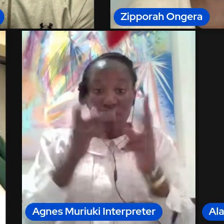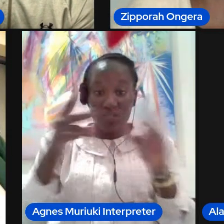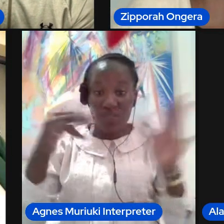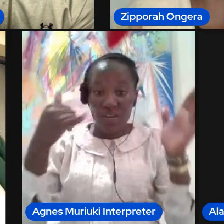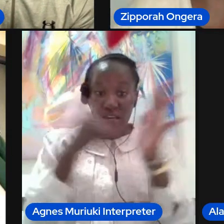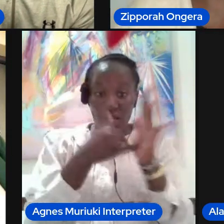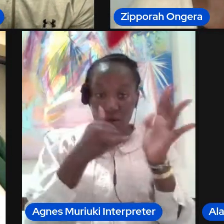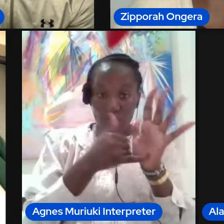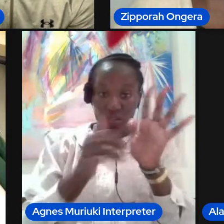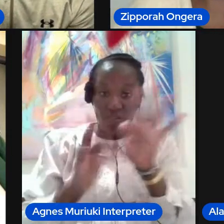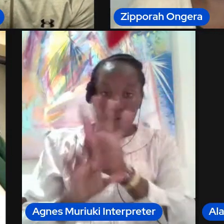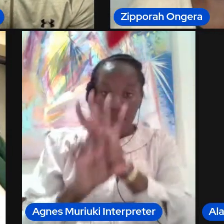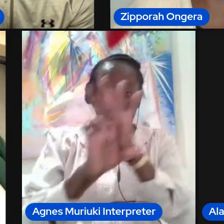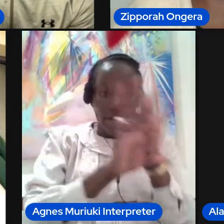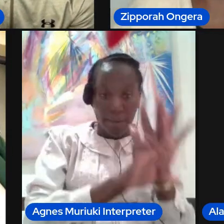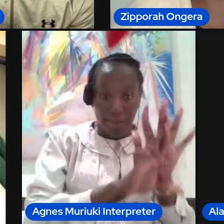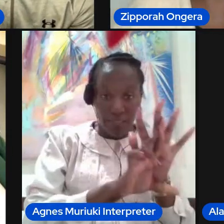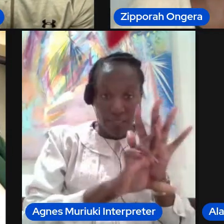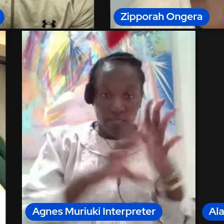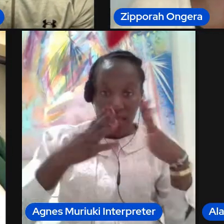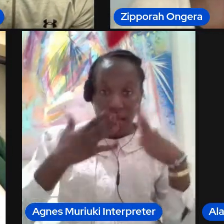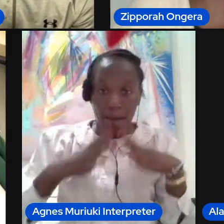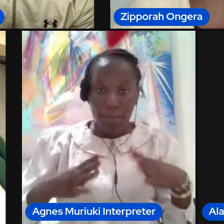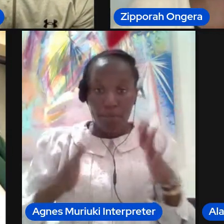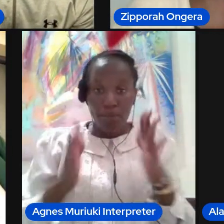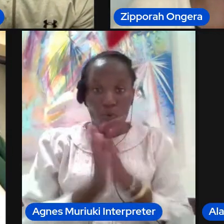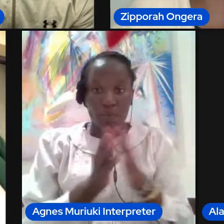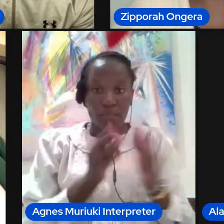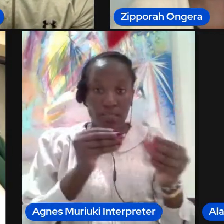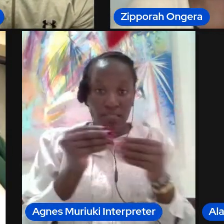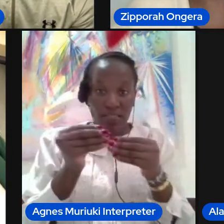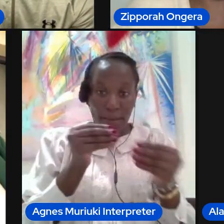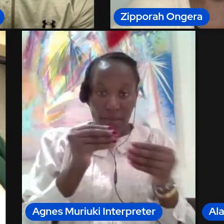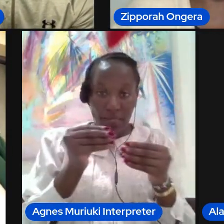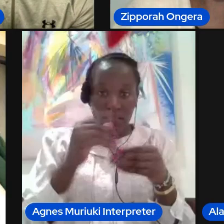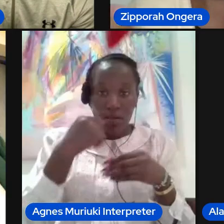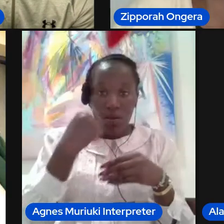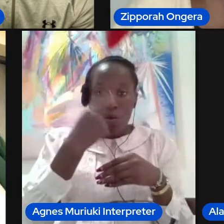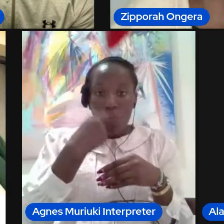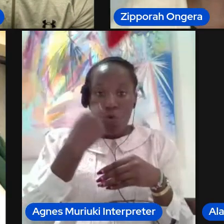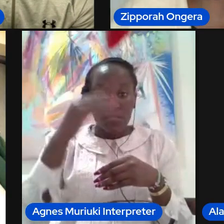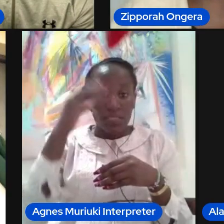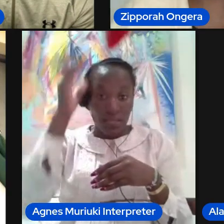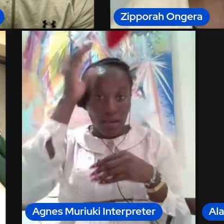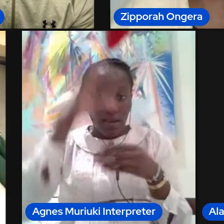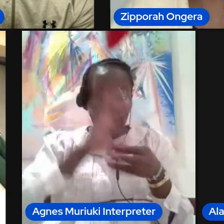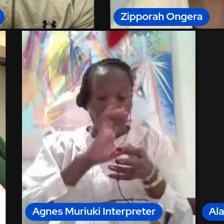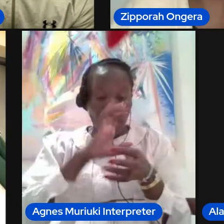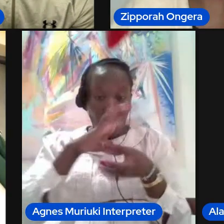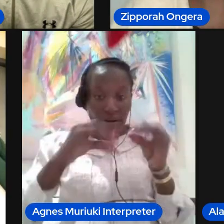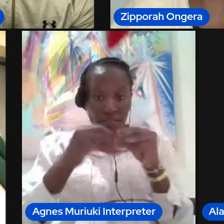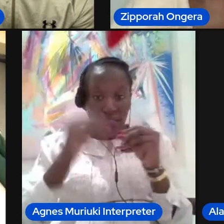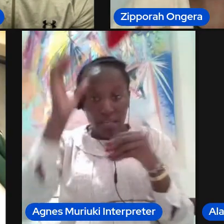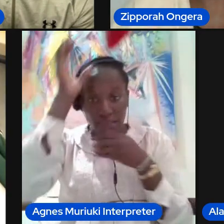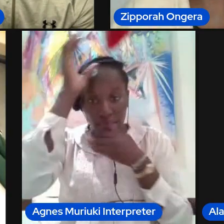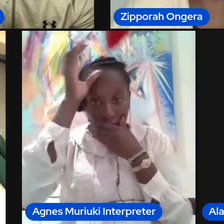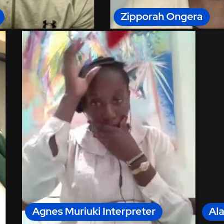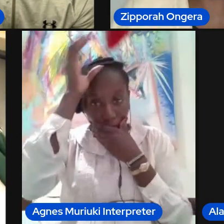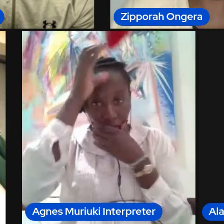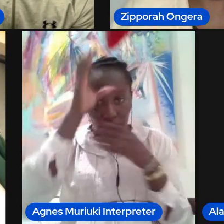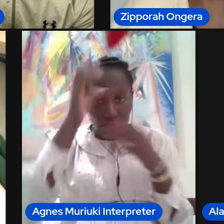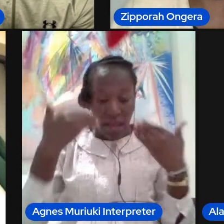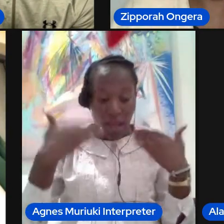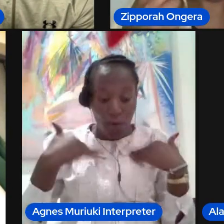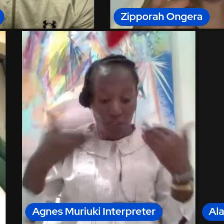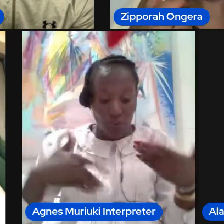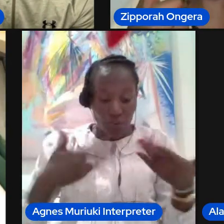represents the persons with disability, that the content creator that is creating the content. In such a way, I want to give a story